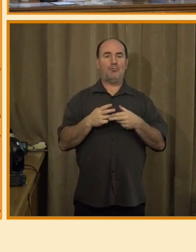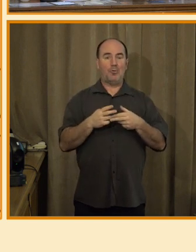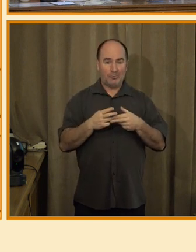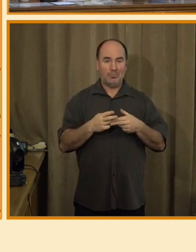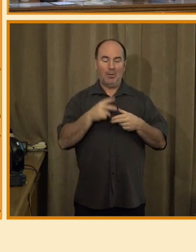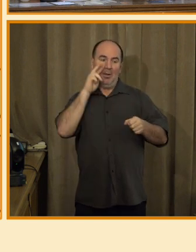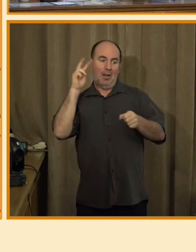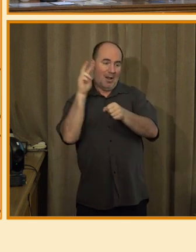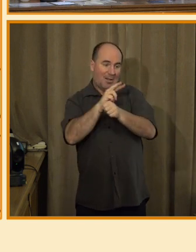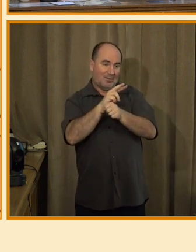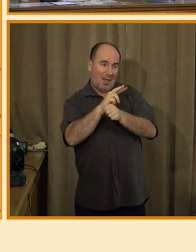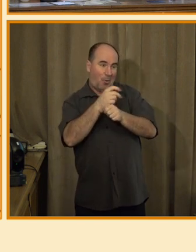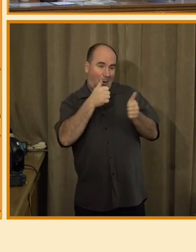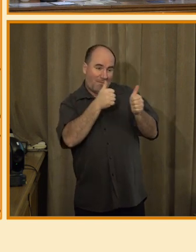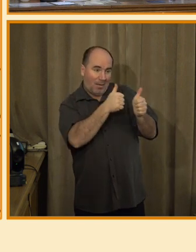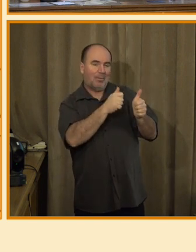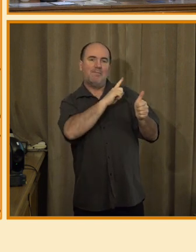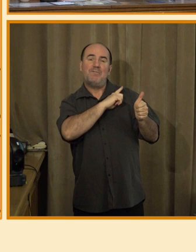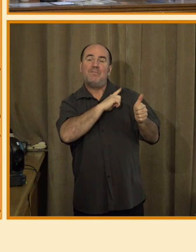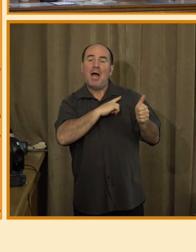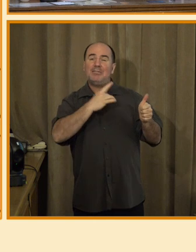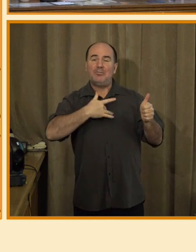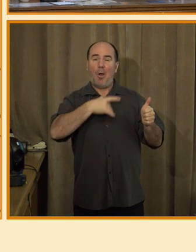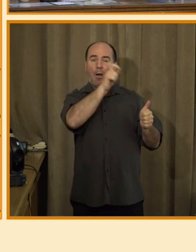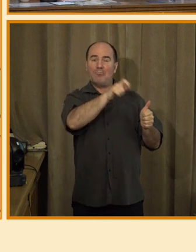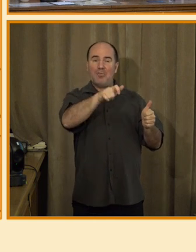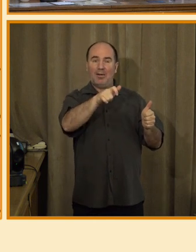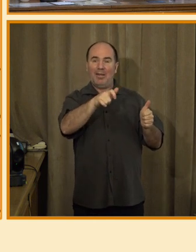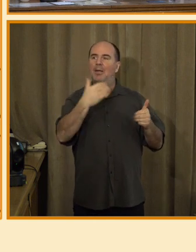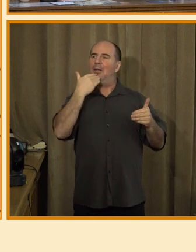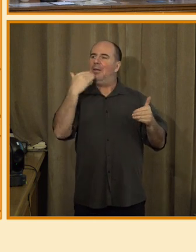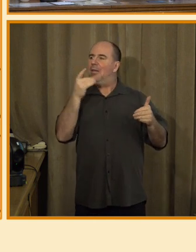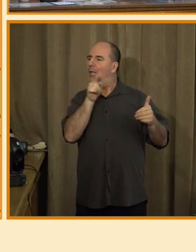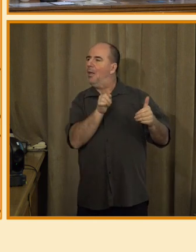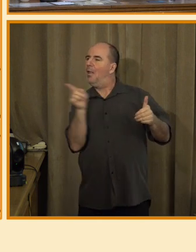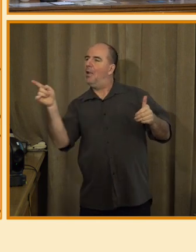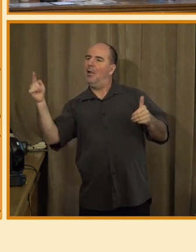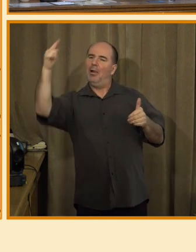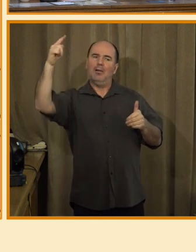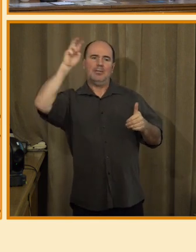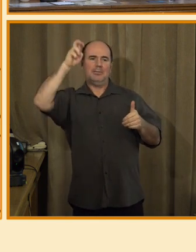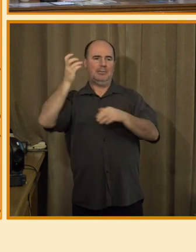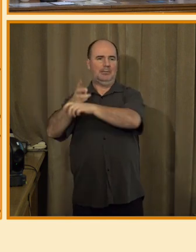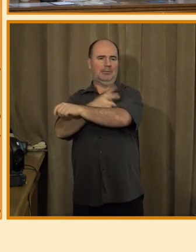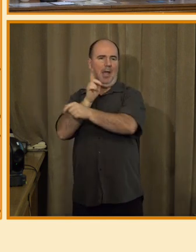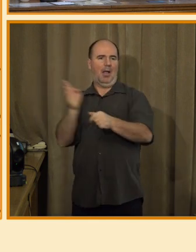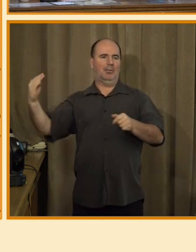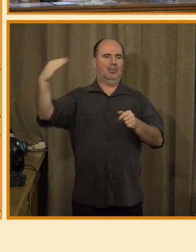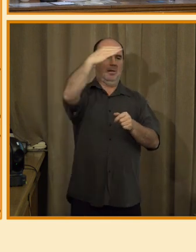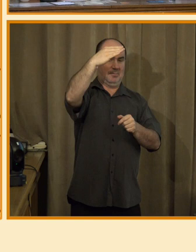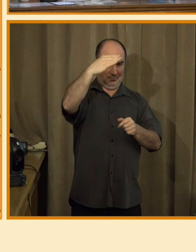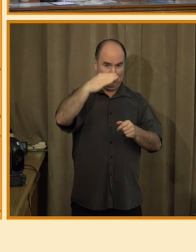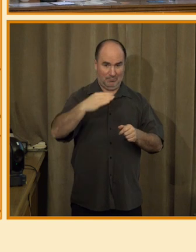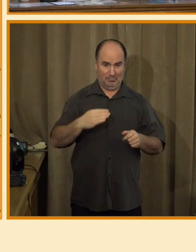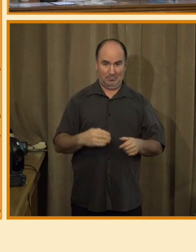Norsk. So, and even in this situation when there are some legal controls, one of